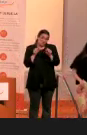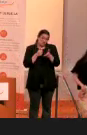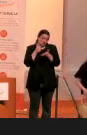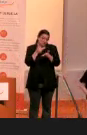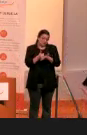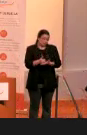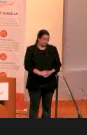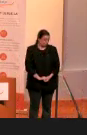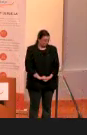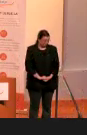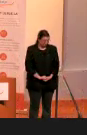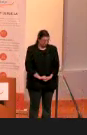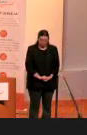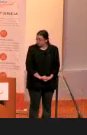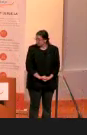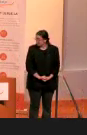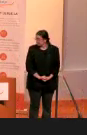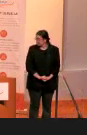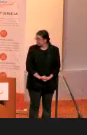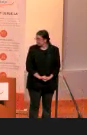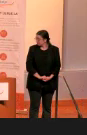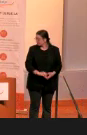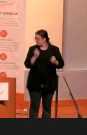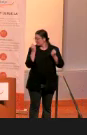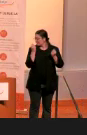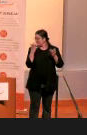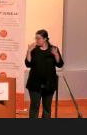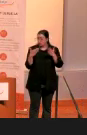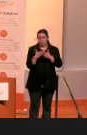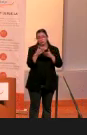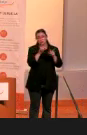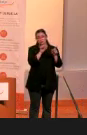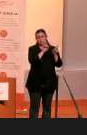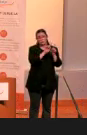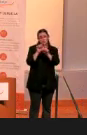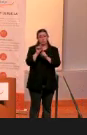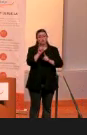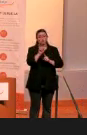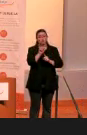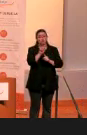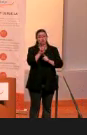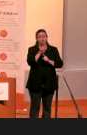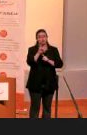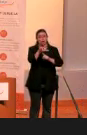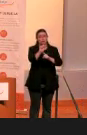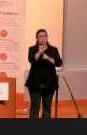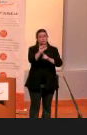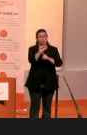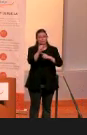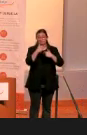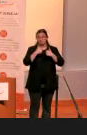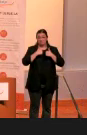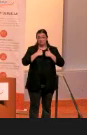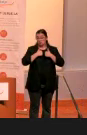Okay. There are several new types of trials. Am I conducting any that